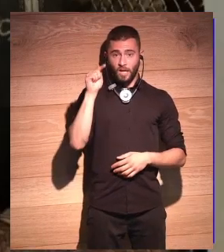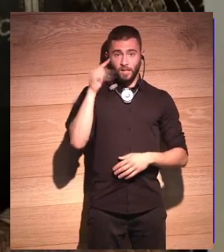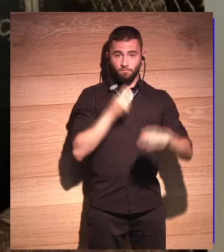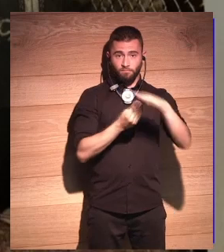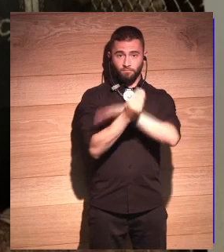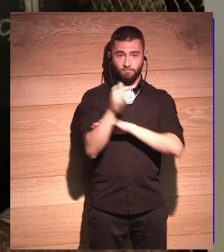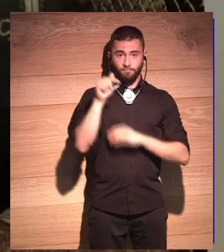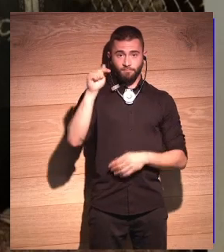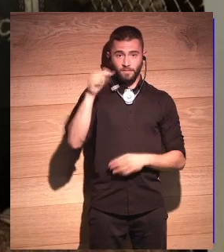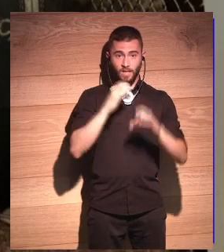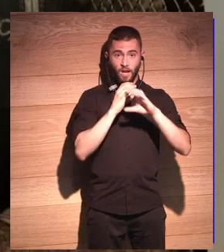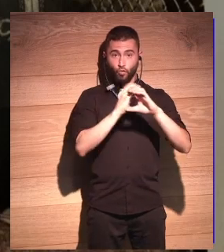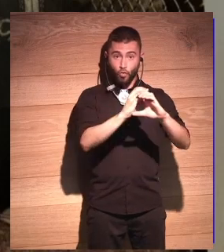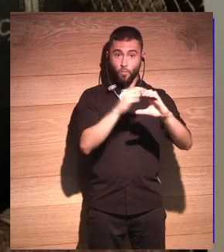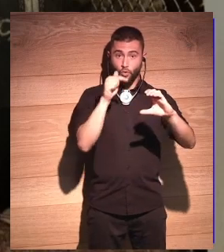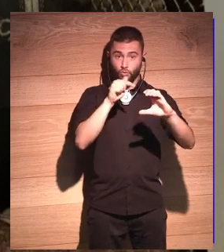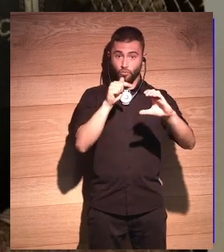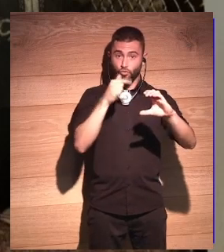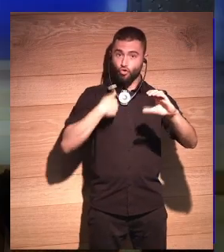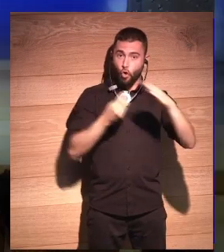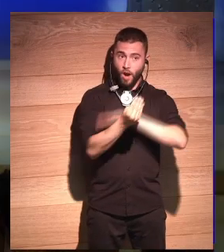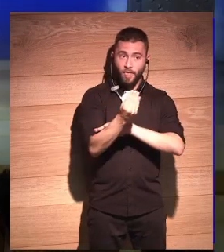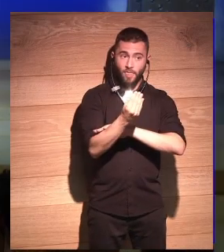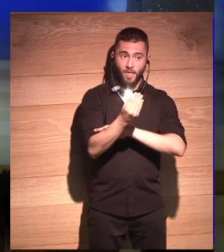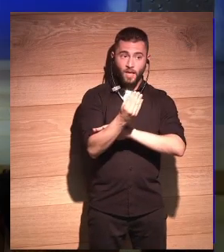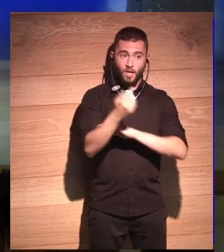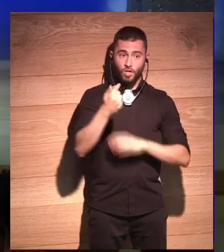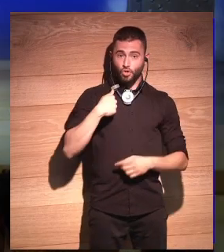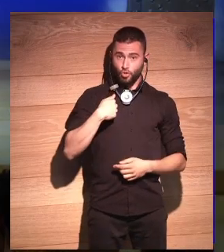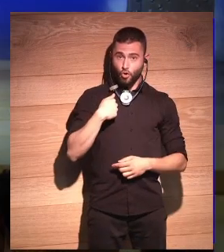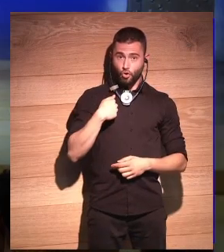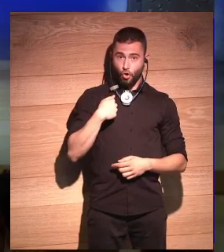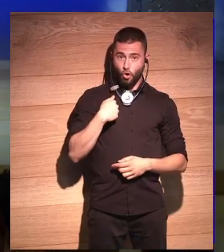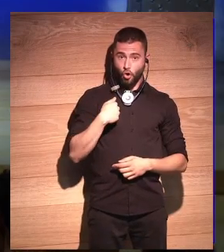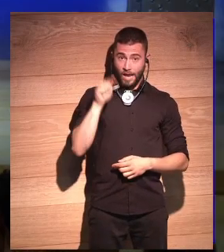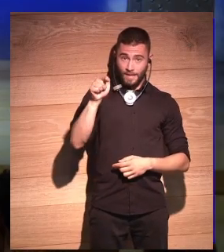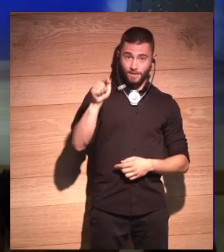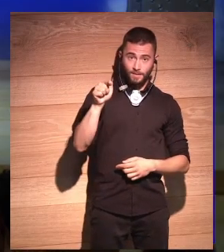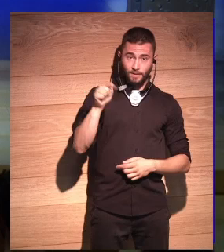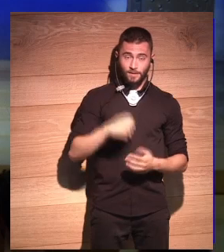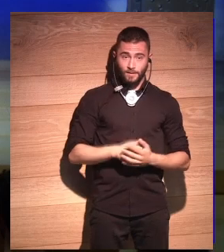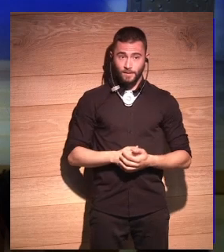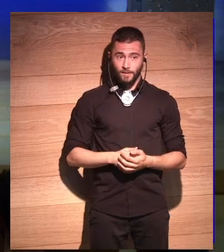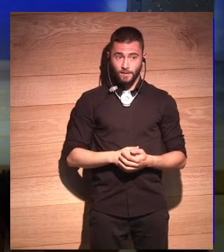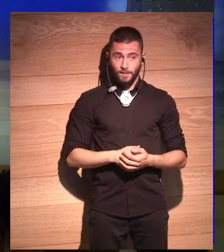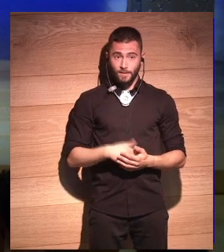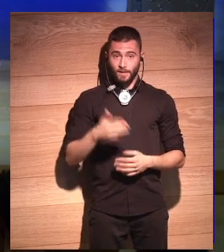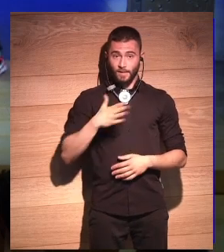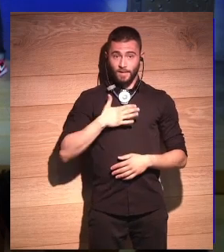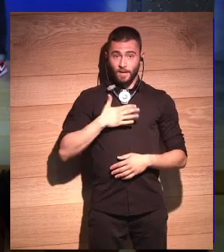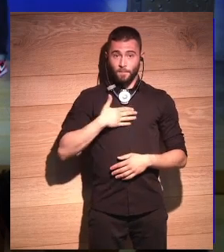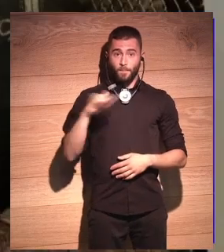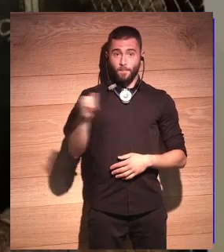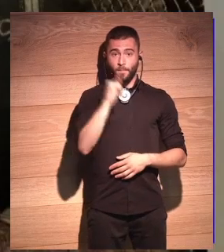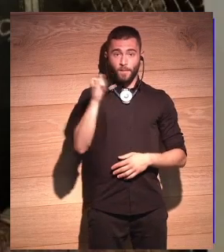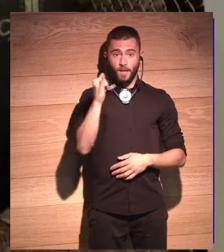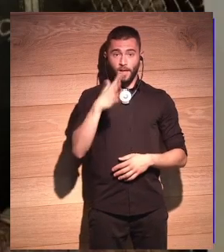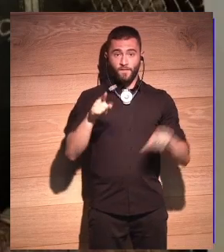bus. This is me, and that's my boss, who's also my big brother.